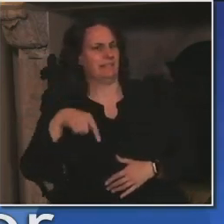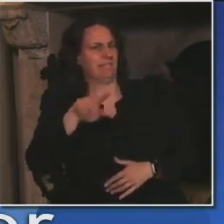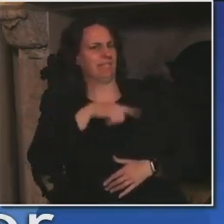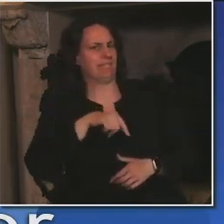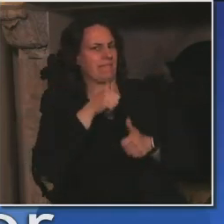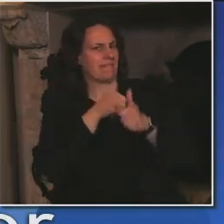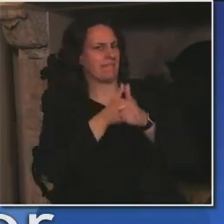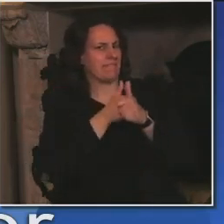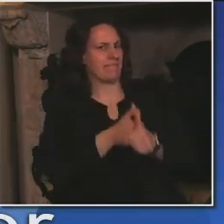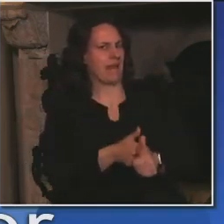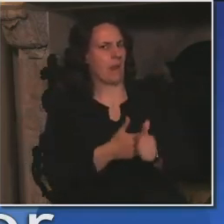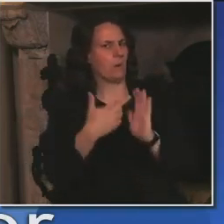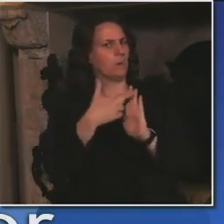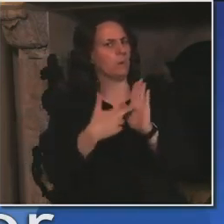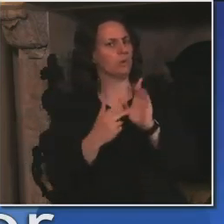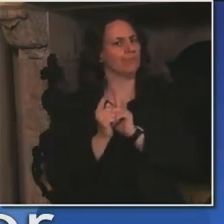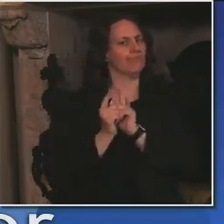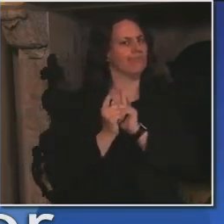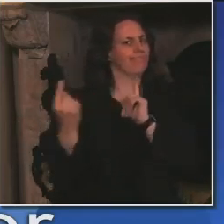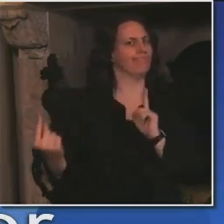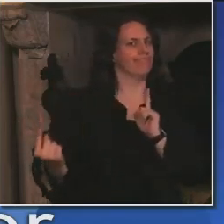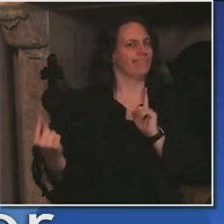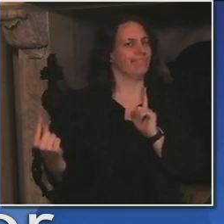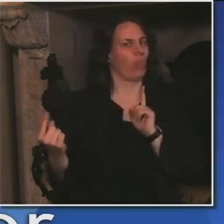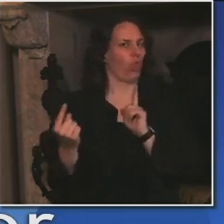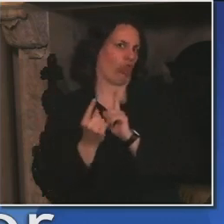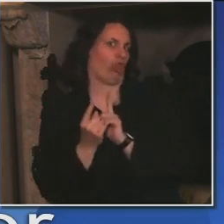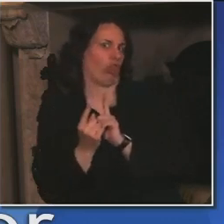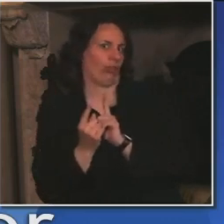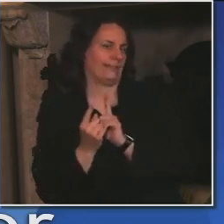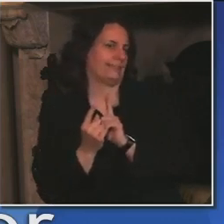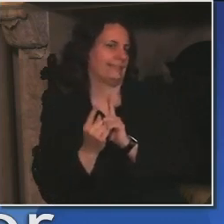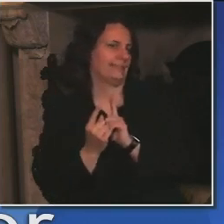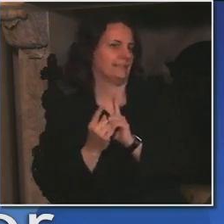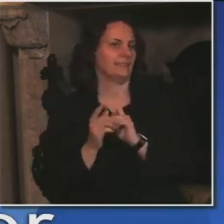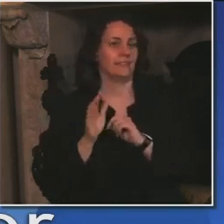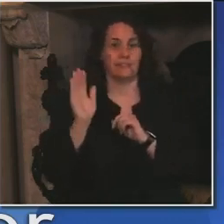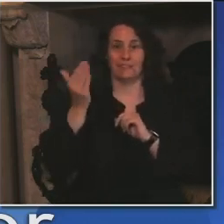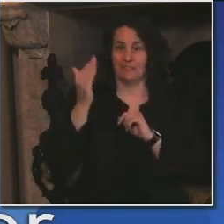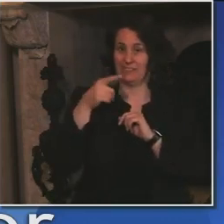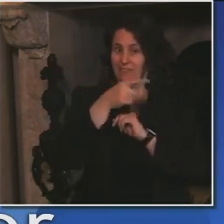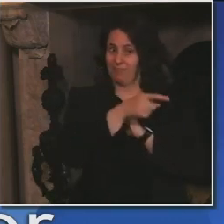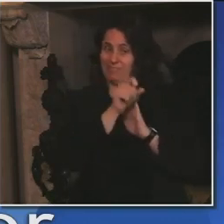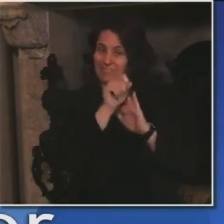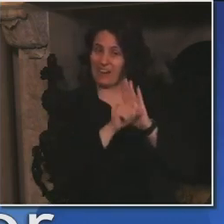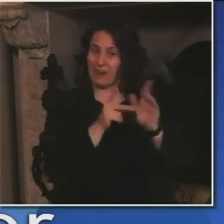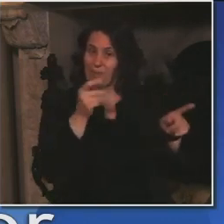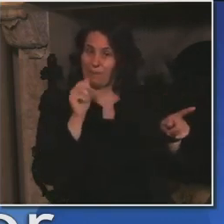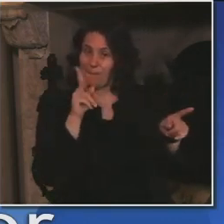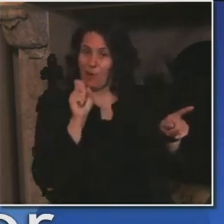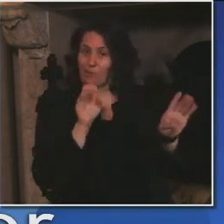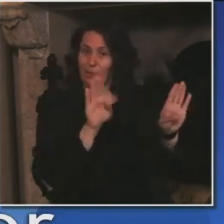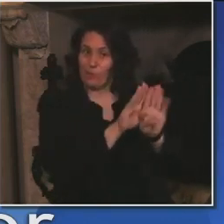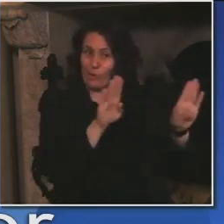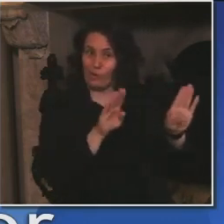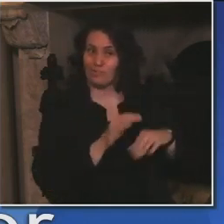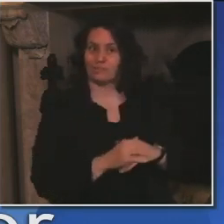rules. Considering that the state parks have been closed because of that, is there anything else possibly that may